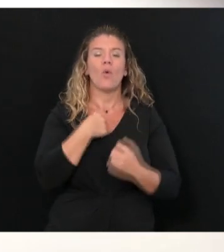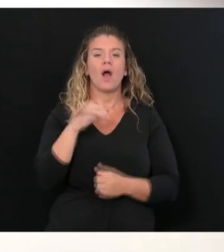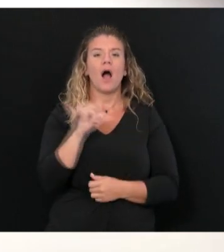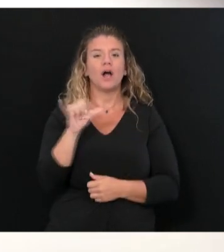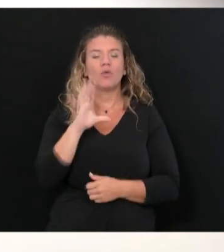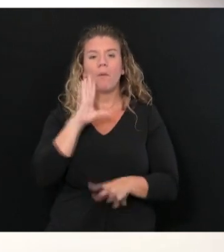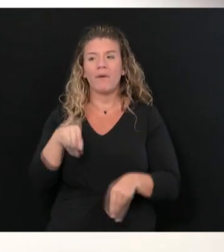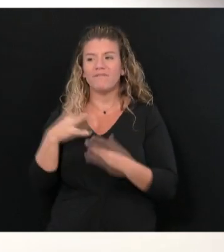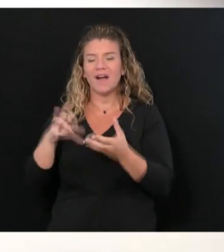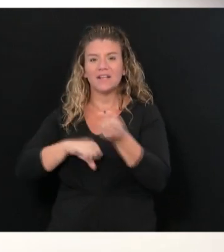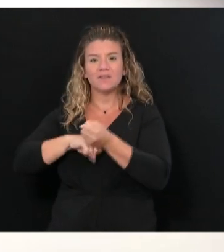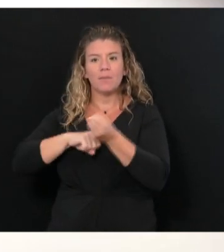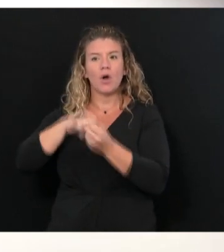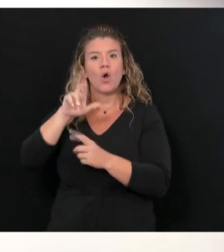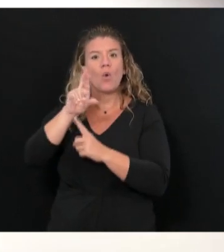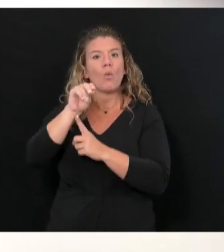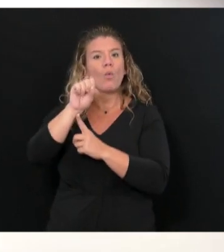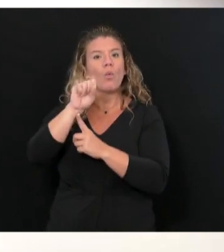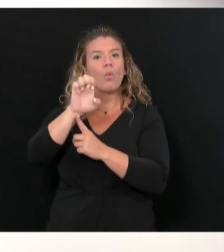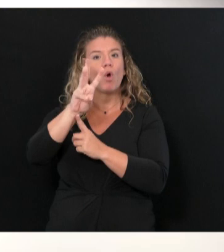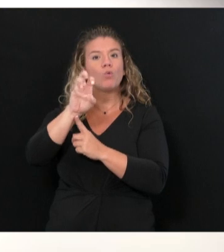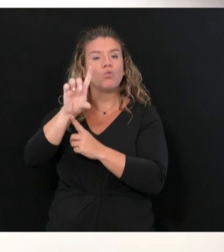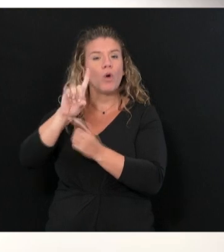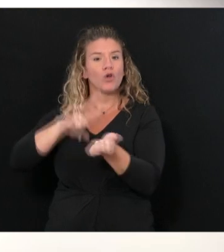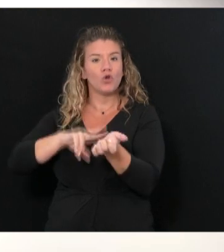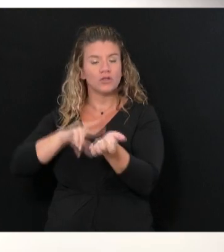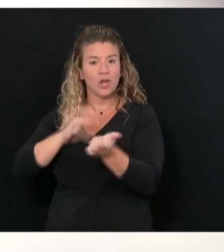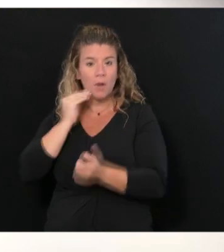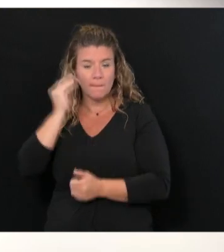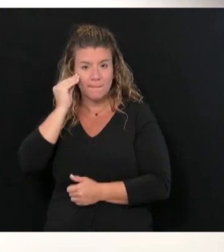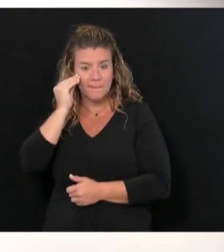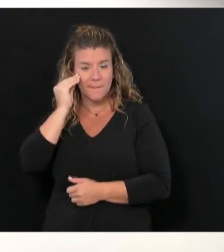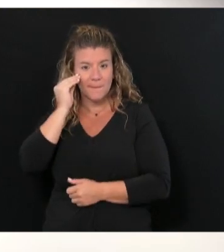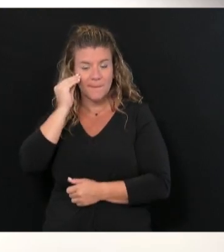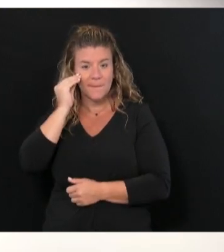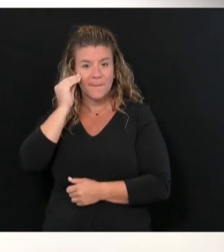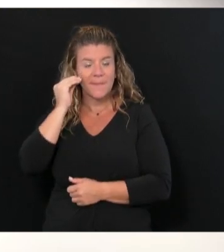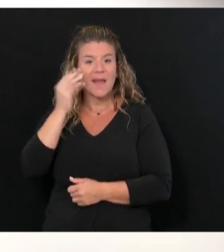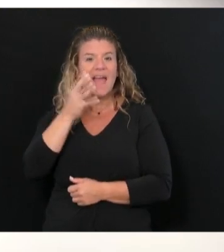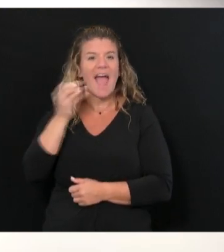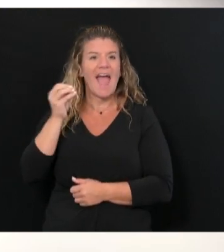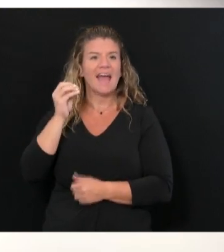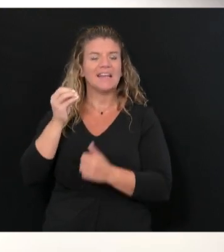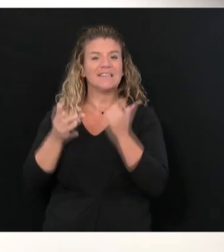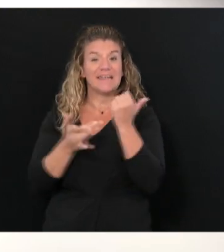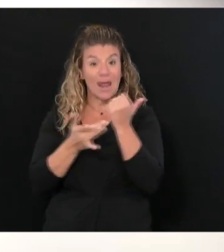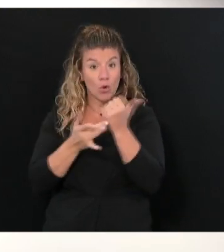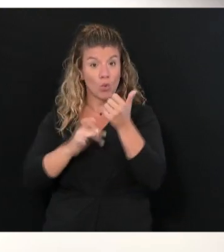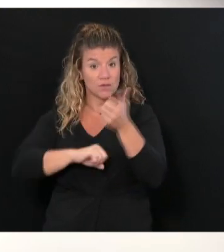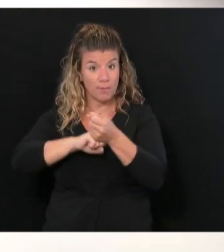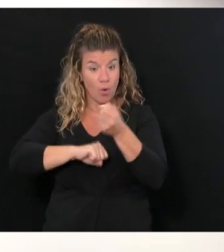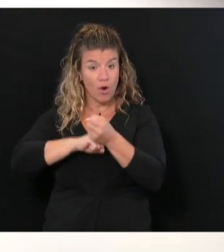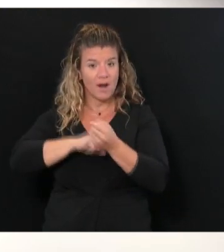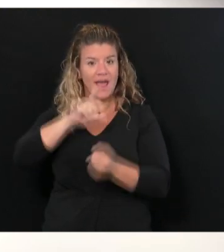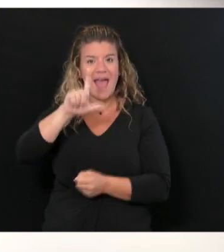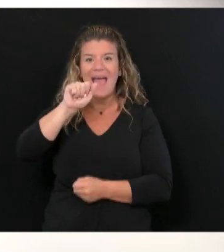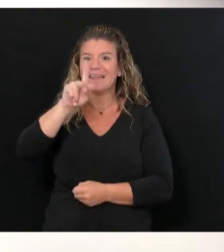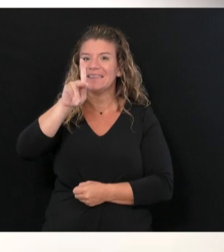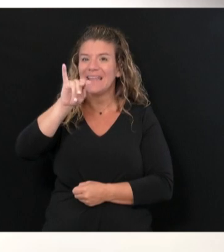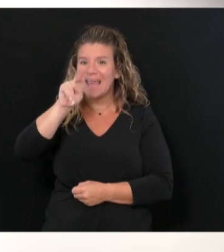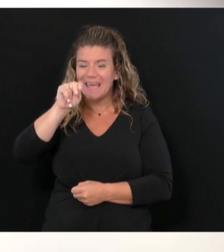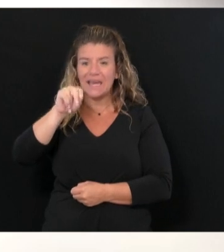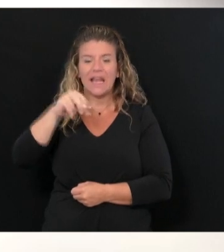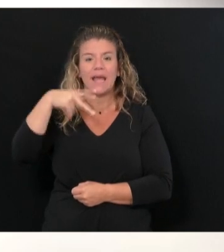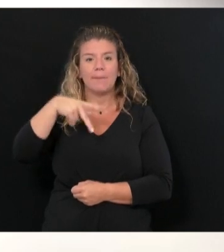providing support to Rosewood Nursing Home, as well as technical support at Lakin and